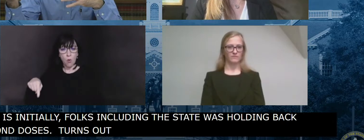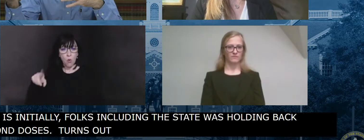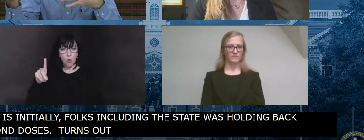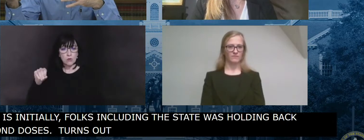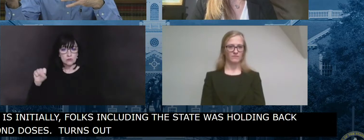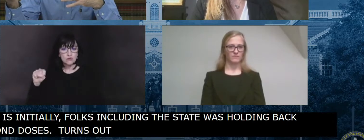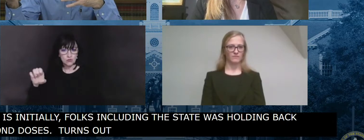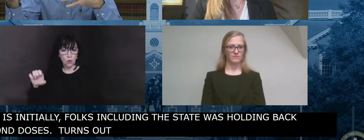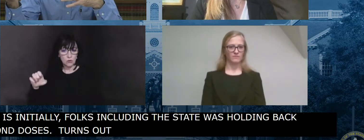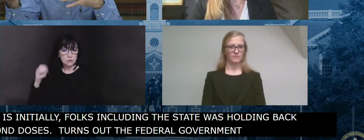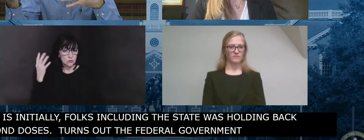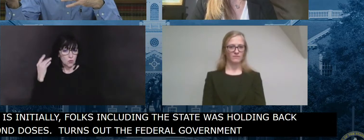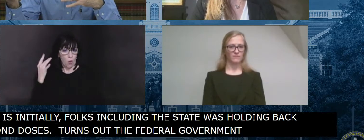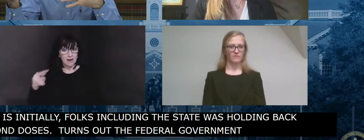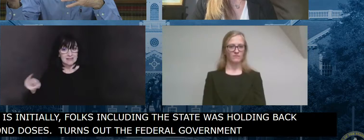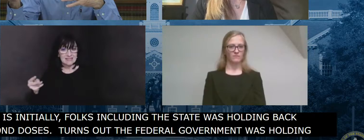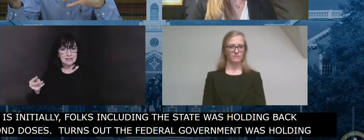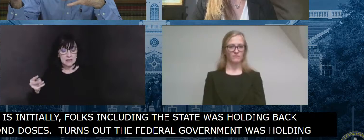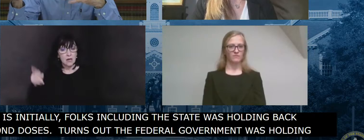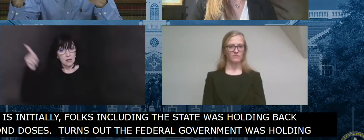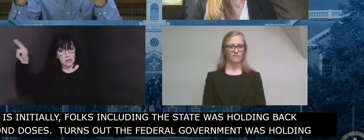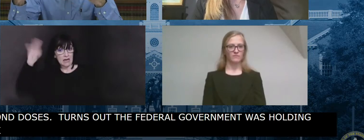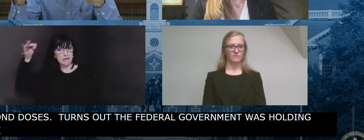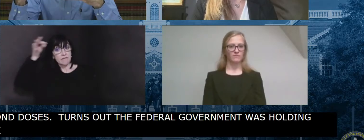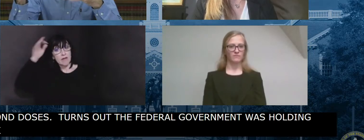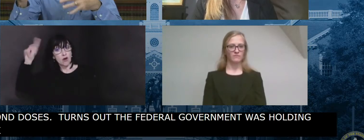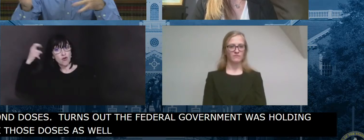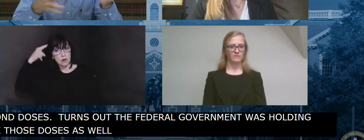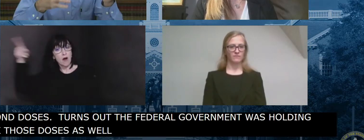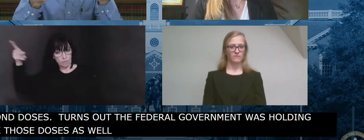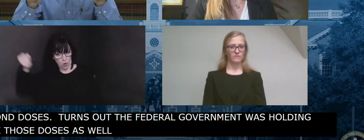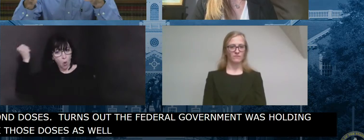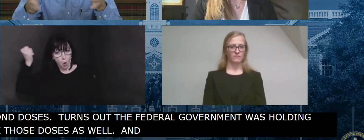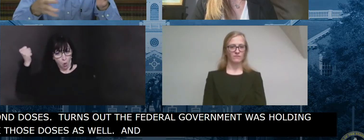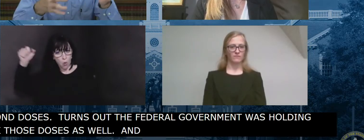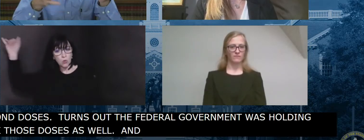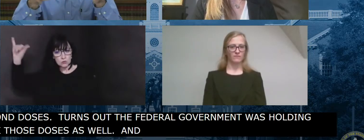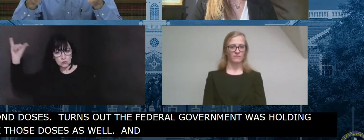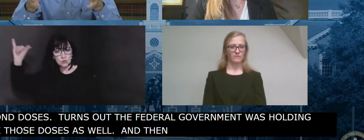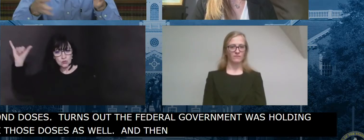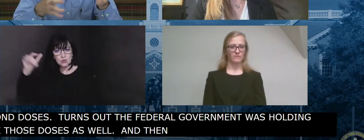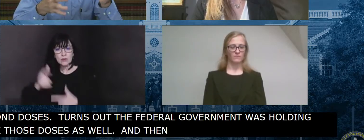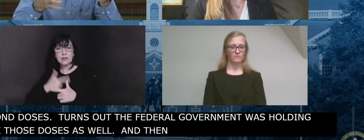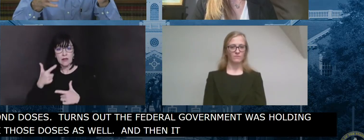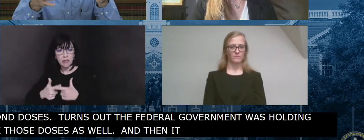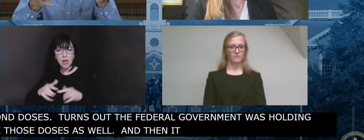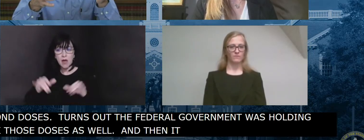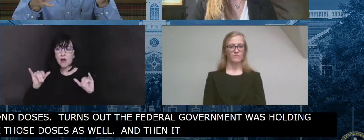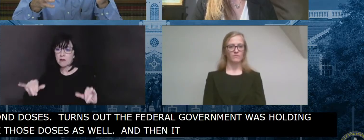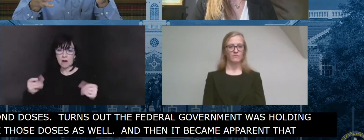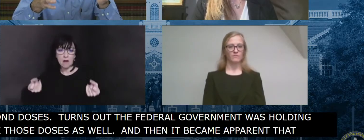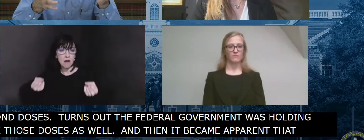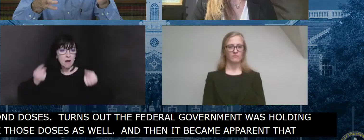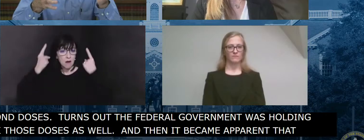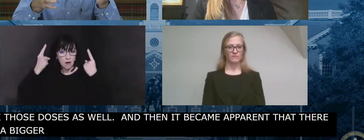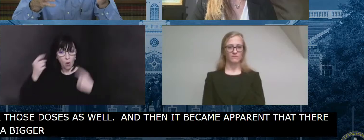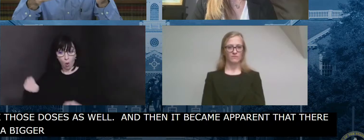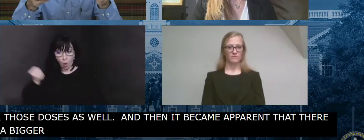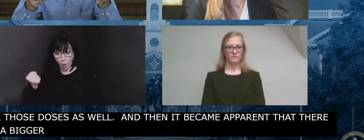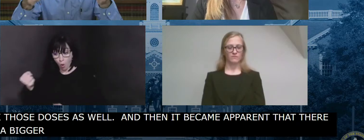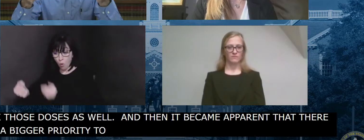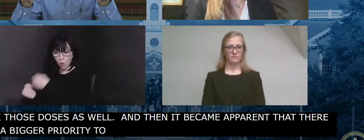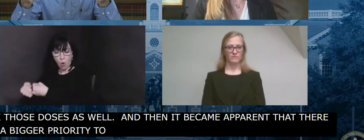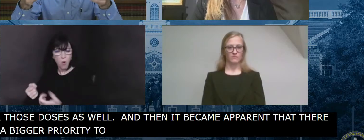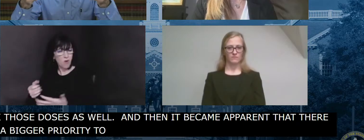holding back those doses as well. And then it became apparent that there was a bigger priority to get first doses out, and the